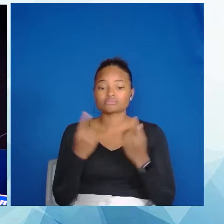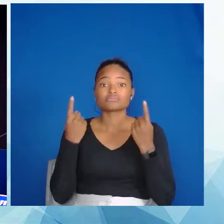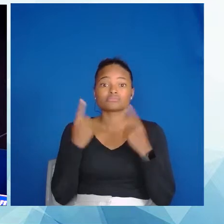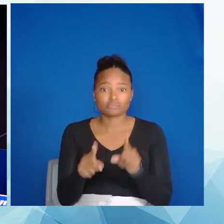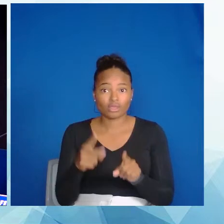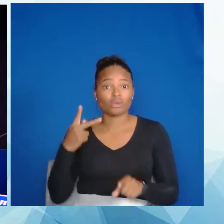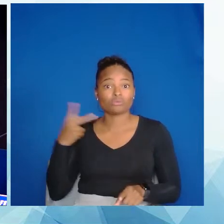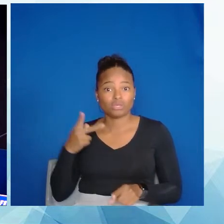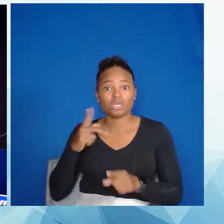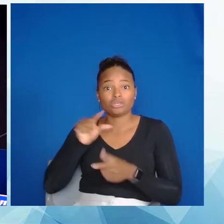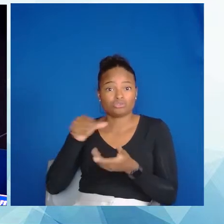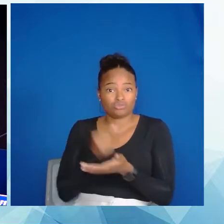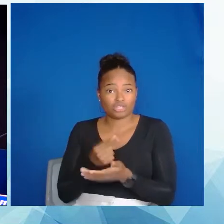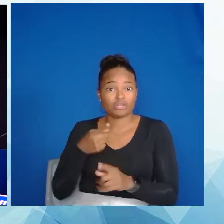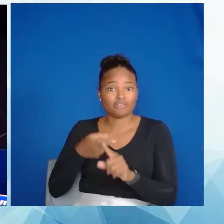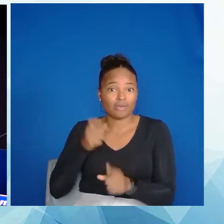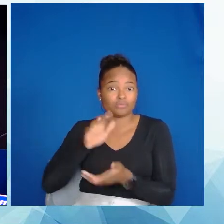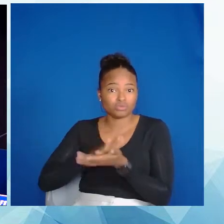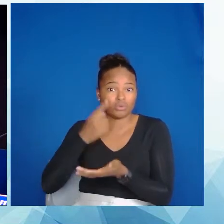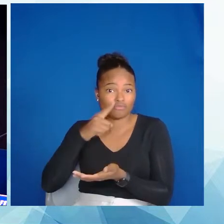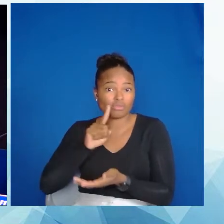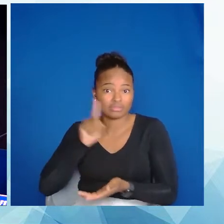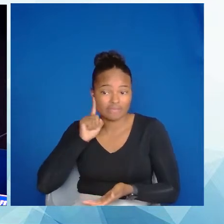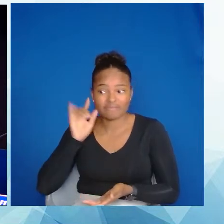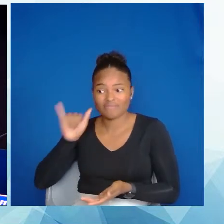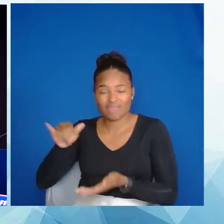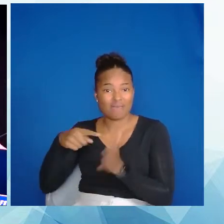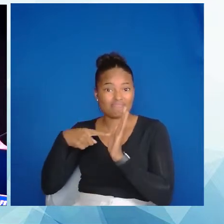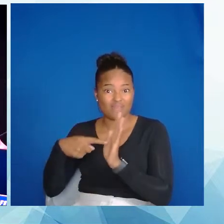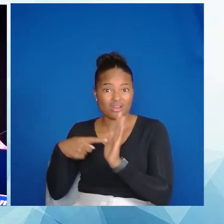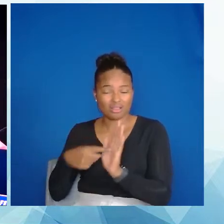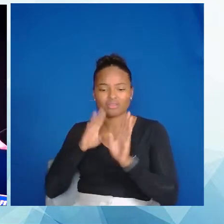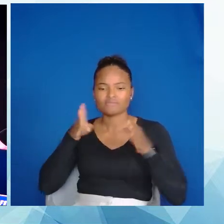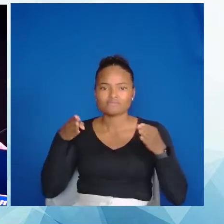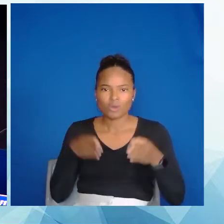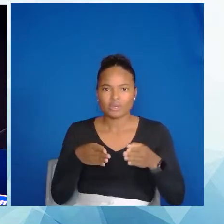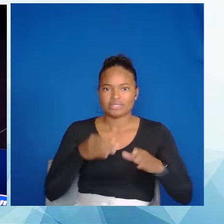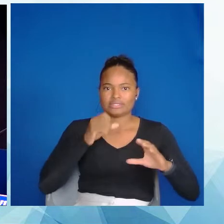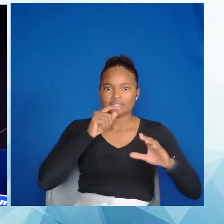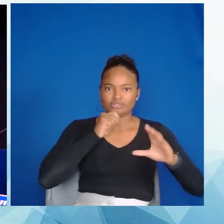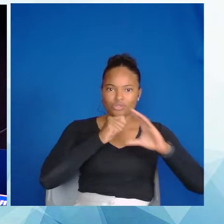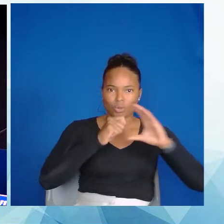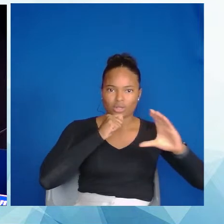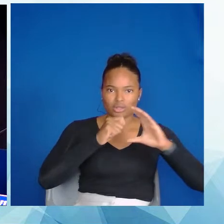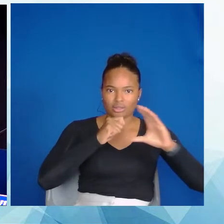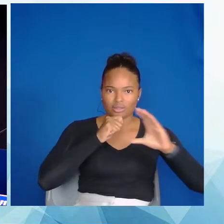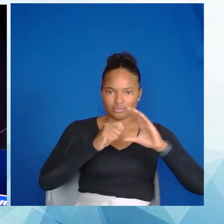for the Deaf, the model did focus on total communication, which is SIMCOM, and